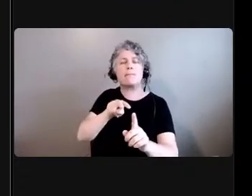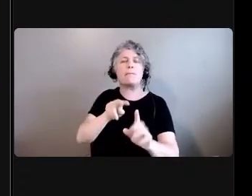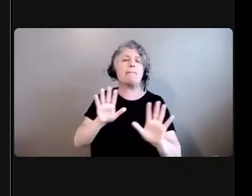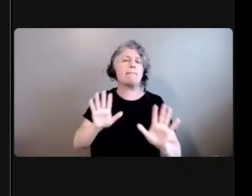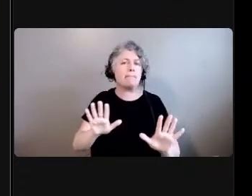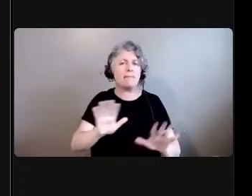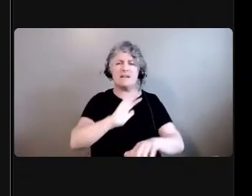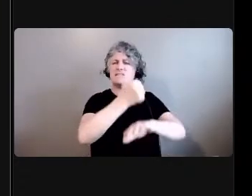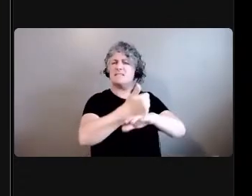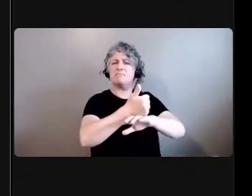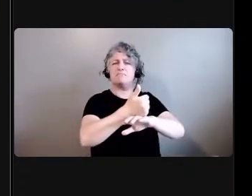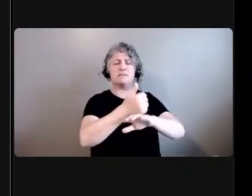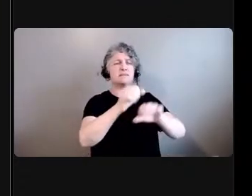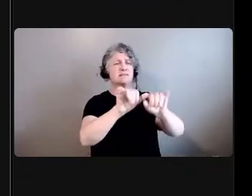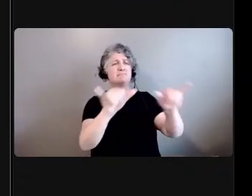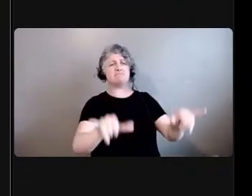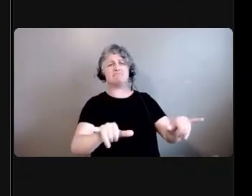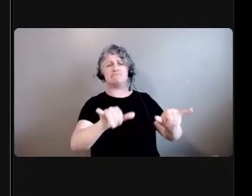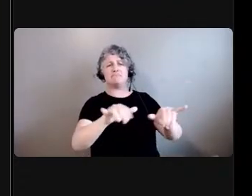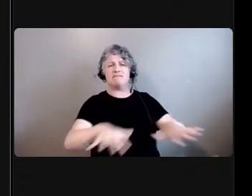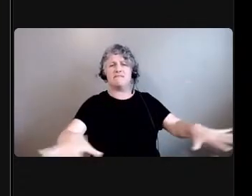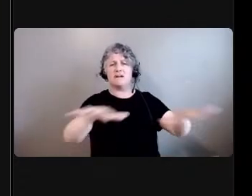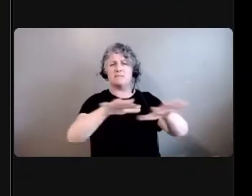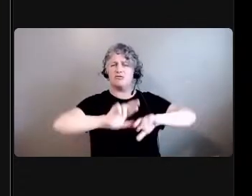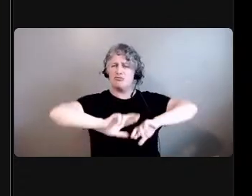into place a system of